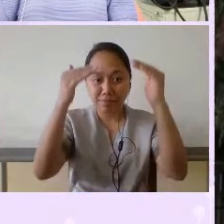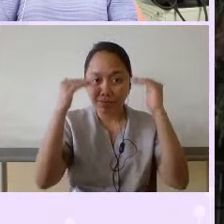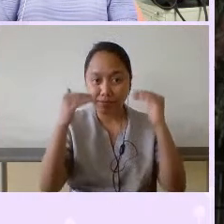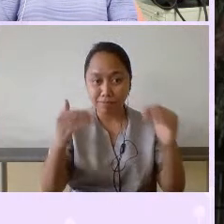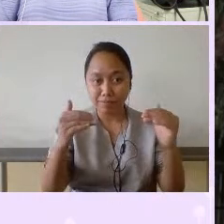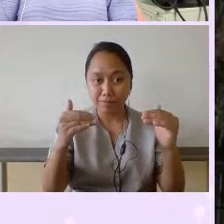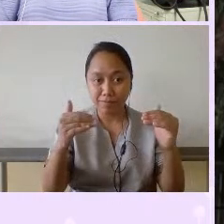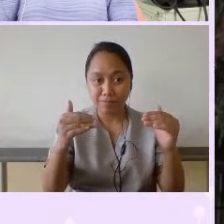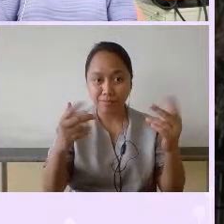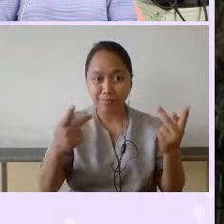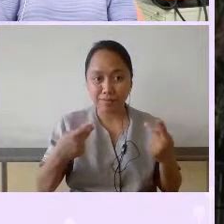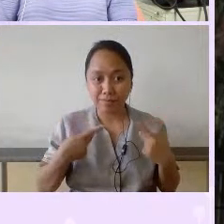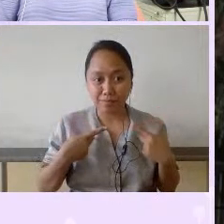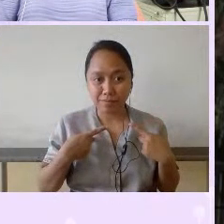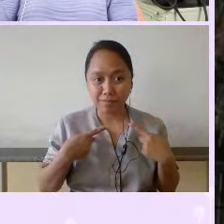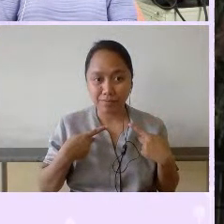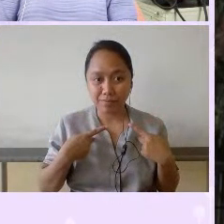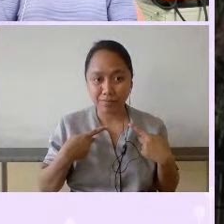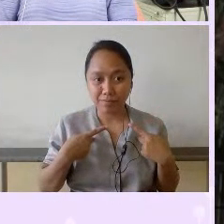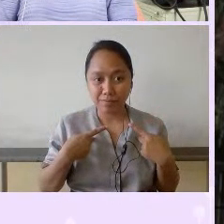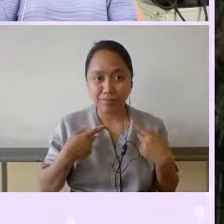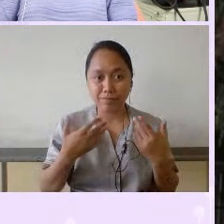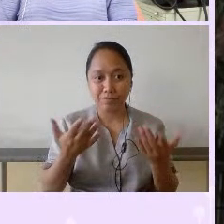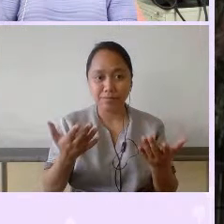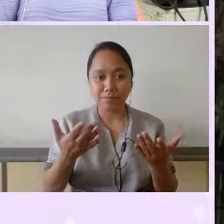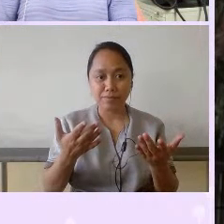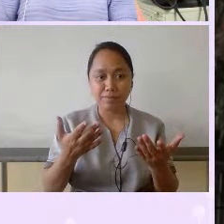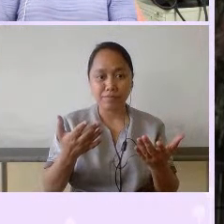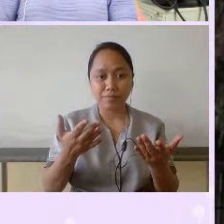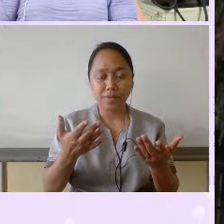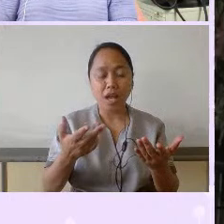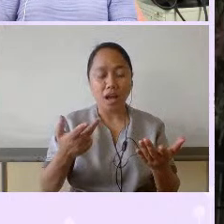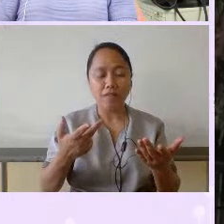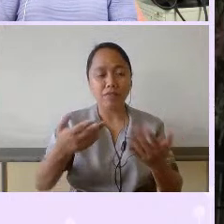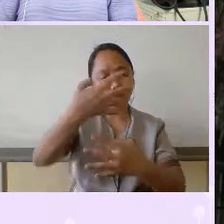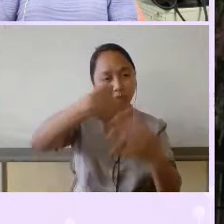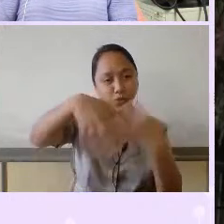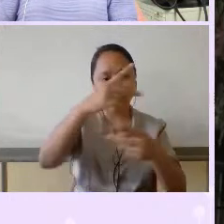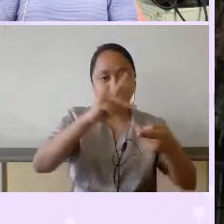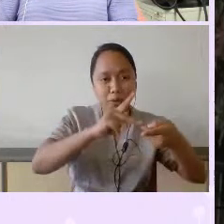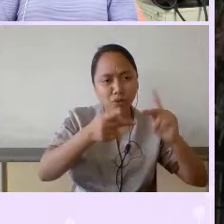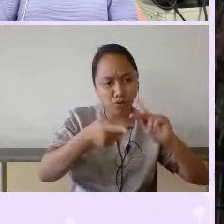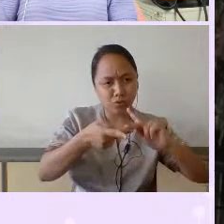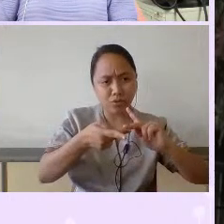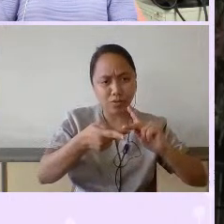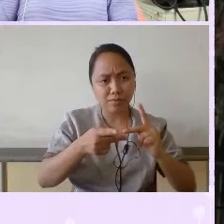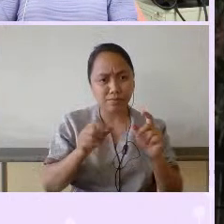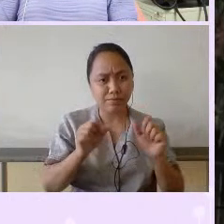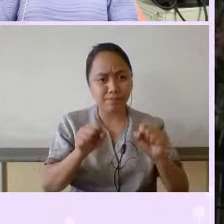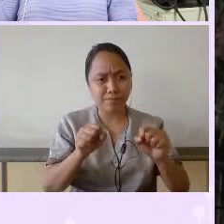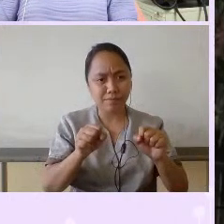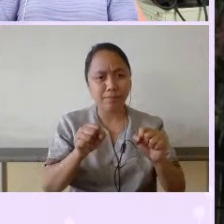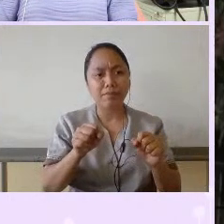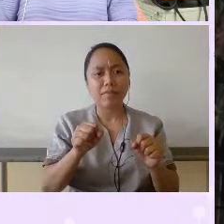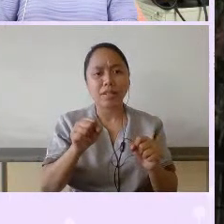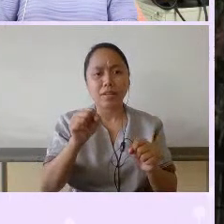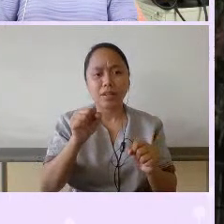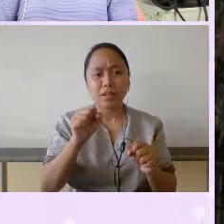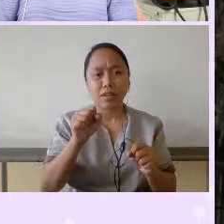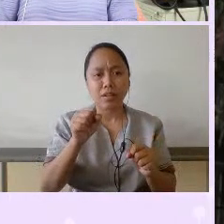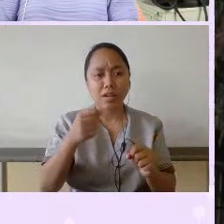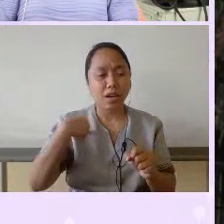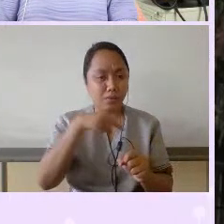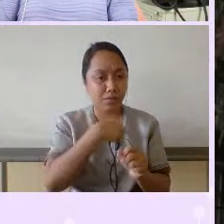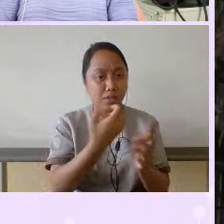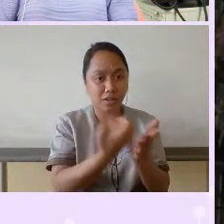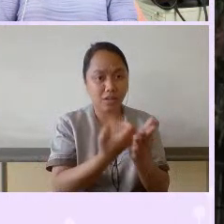swift action from the government and its social partners. It quickly reversed the catastrophic state of our economy was